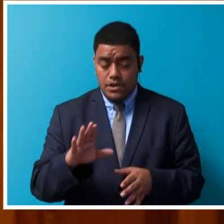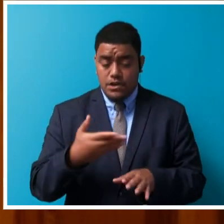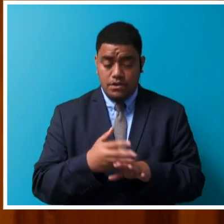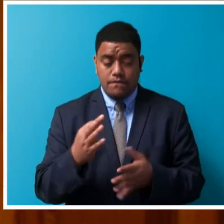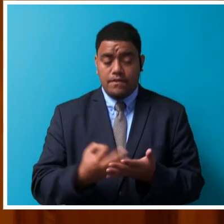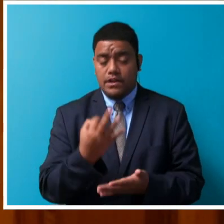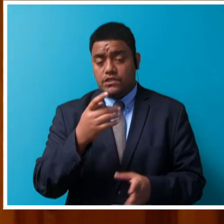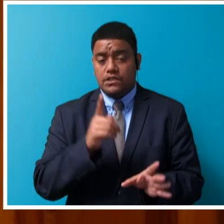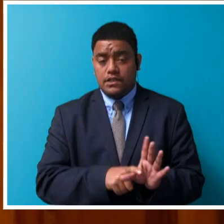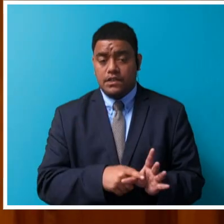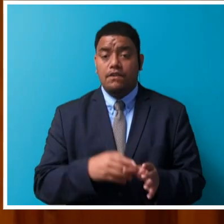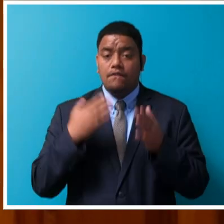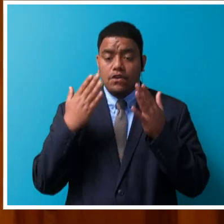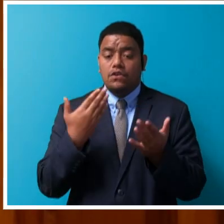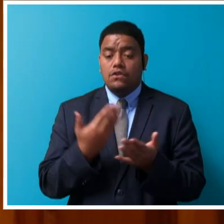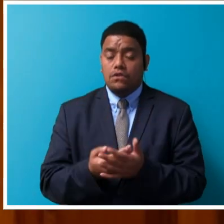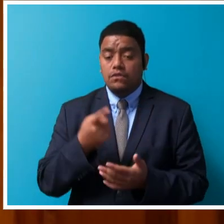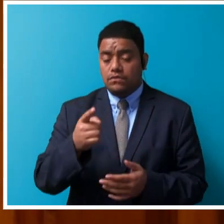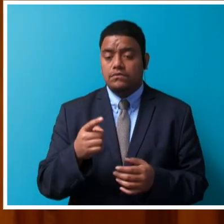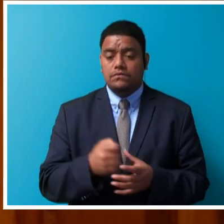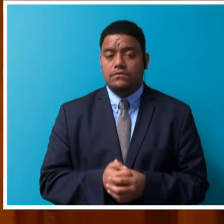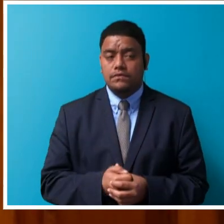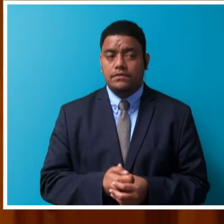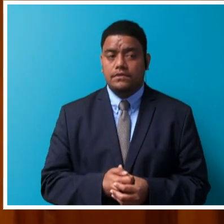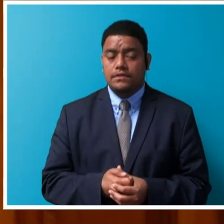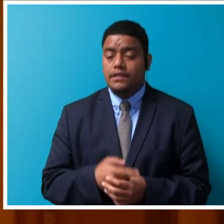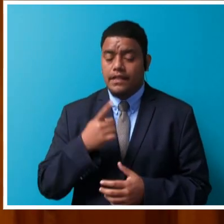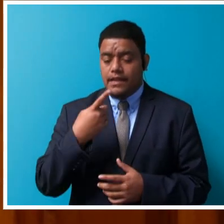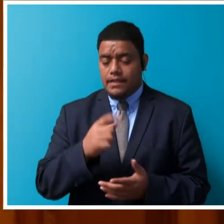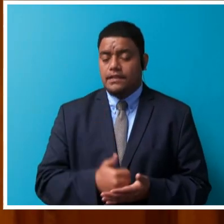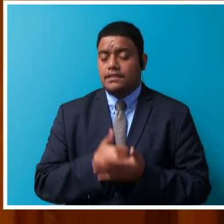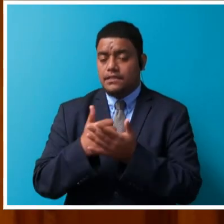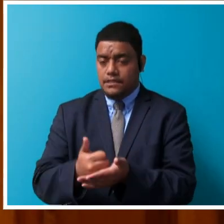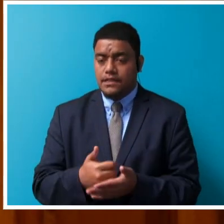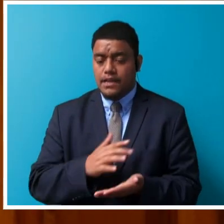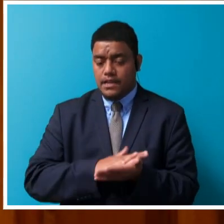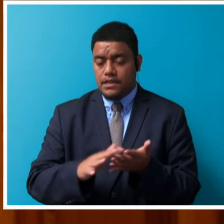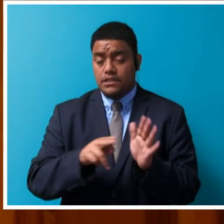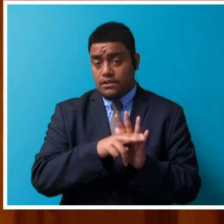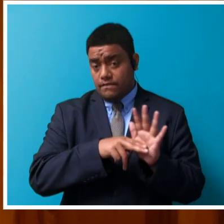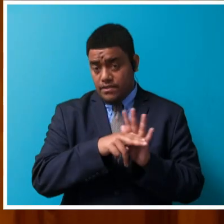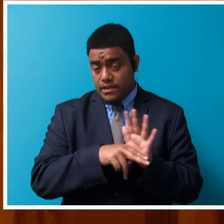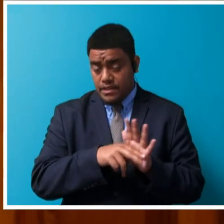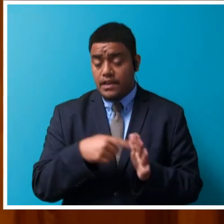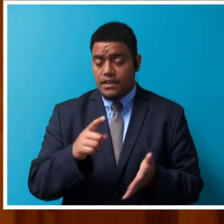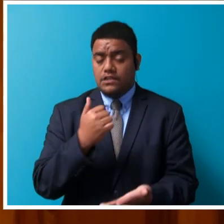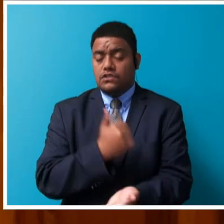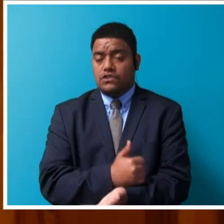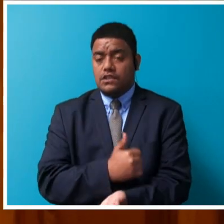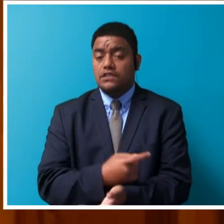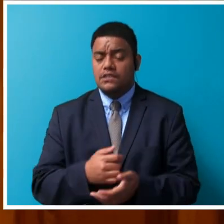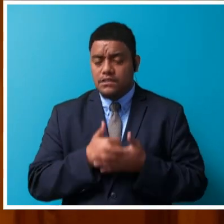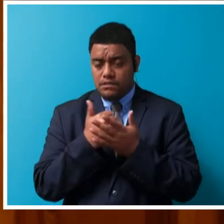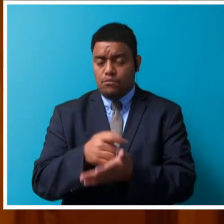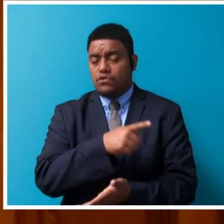year, the focus will be on enhancing cooperation and technical assistance around HIV and AIDS and drugs to support the